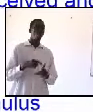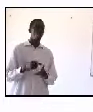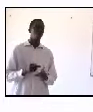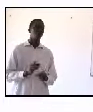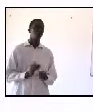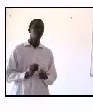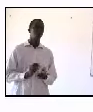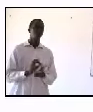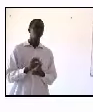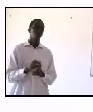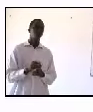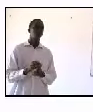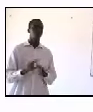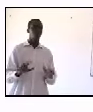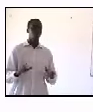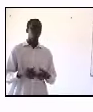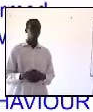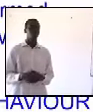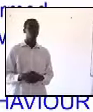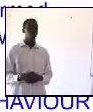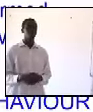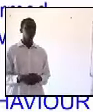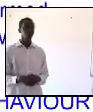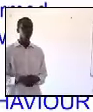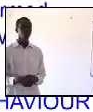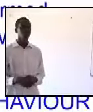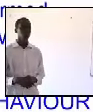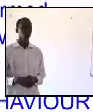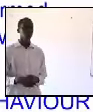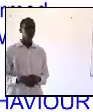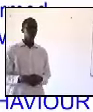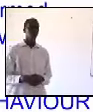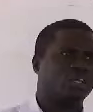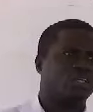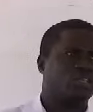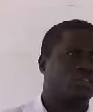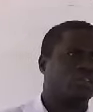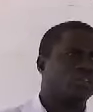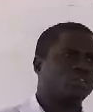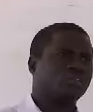or transmit nerve impulse from the sensory cell to the spinal cord or the brain.